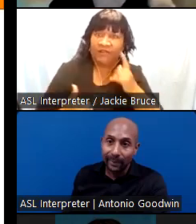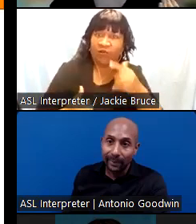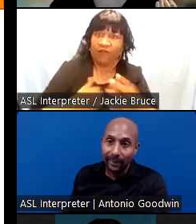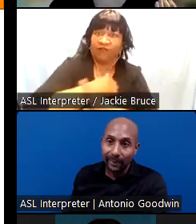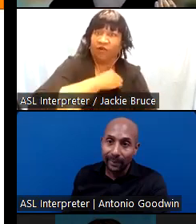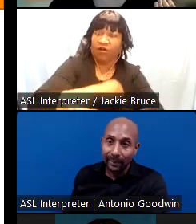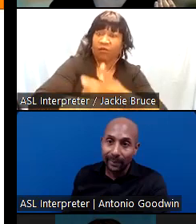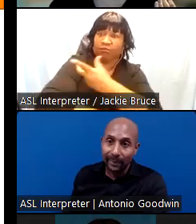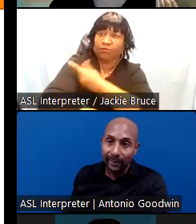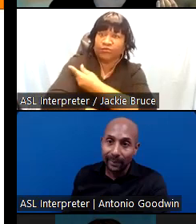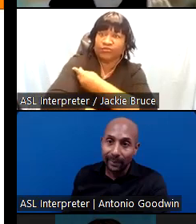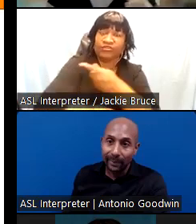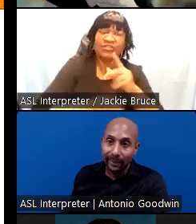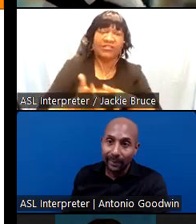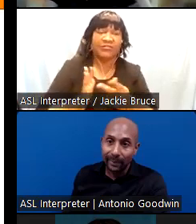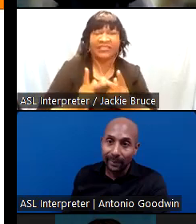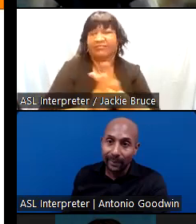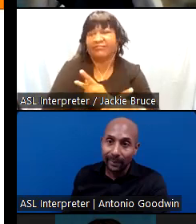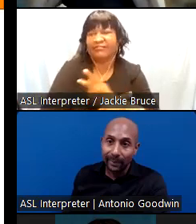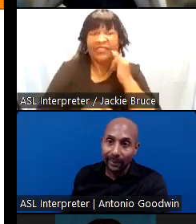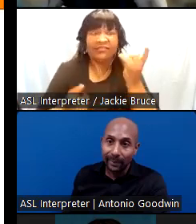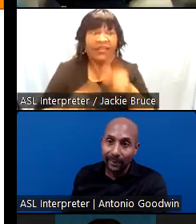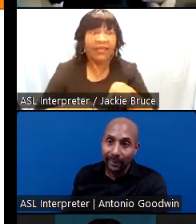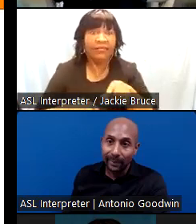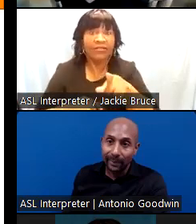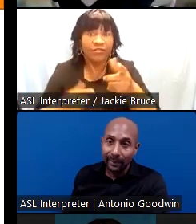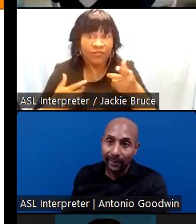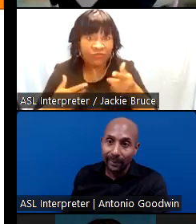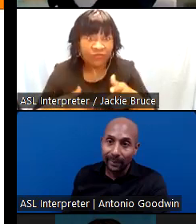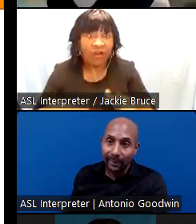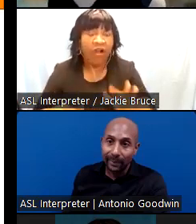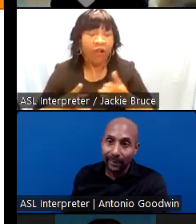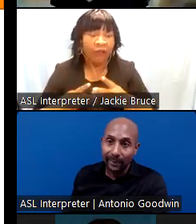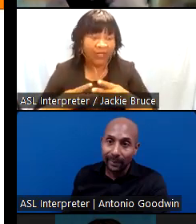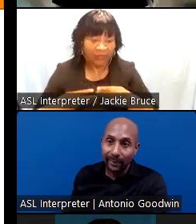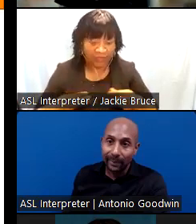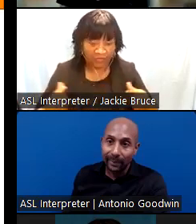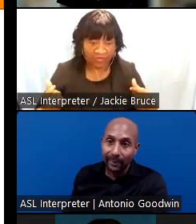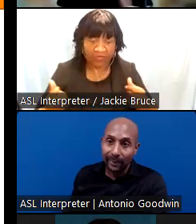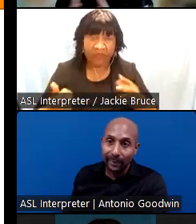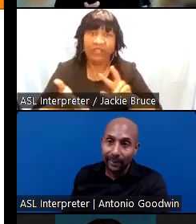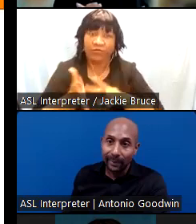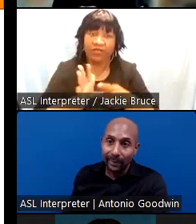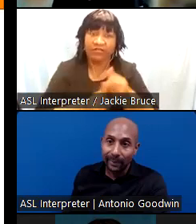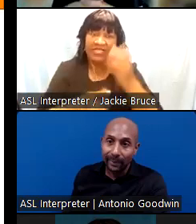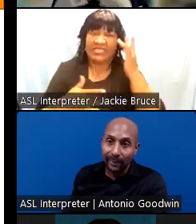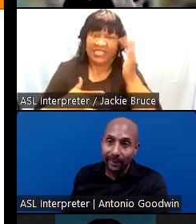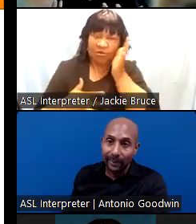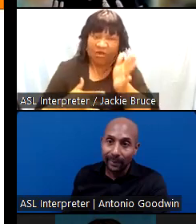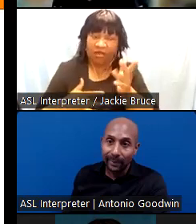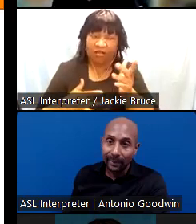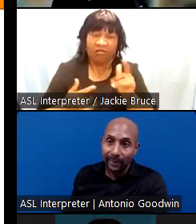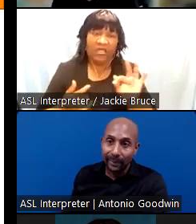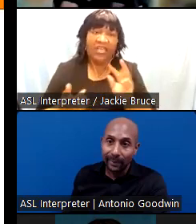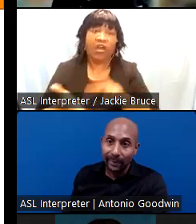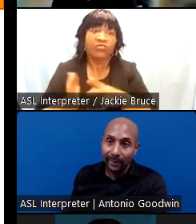could get more, but you know, if your vaccine has already waned, you could get really sick. You can also pass it